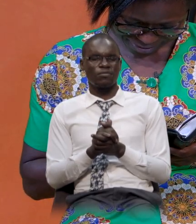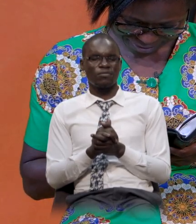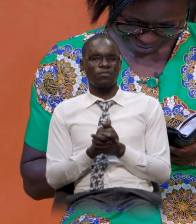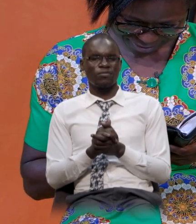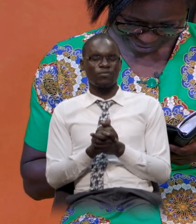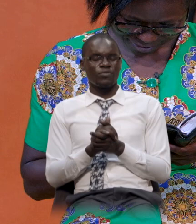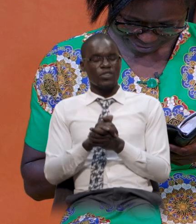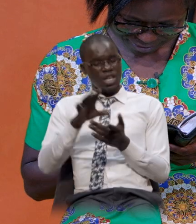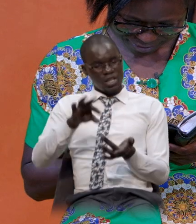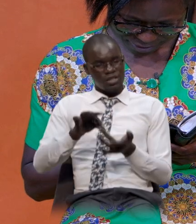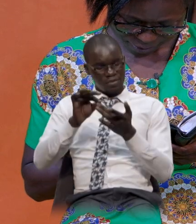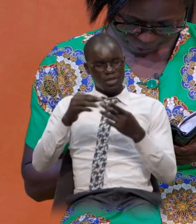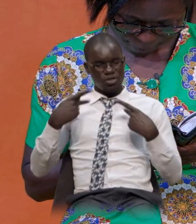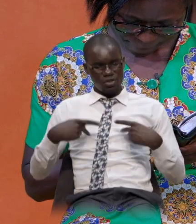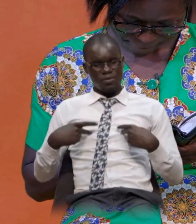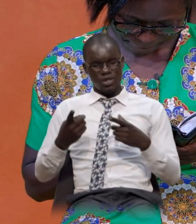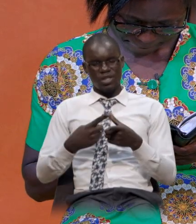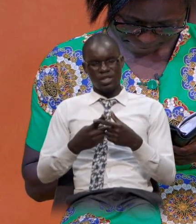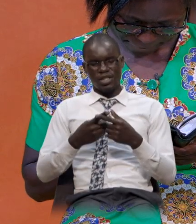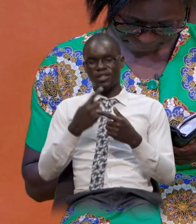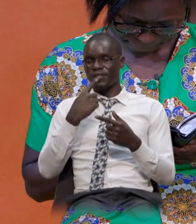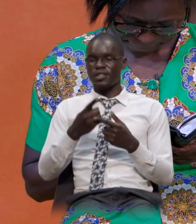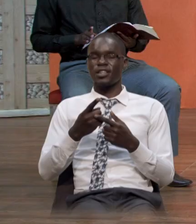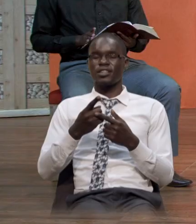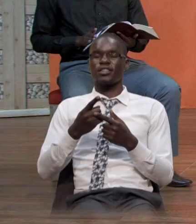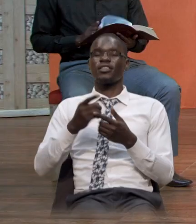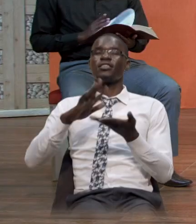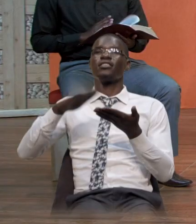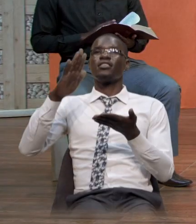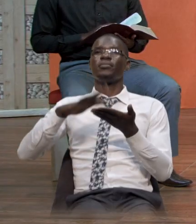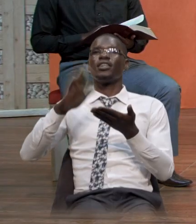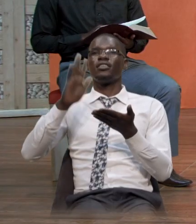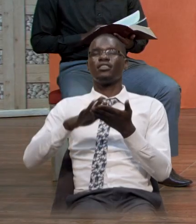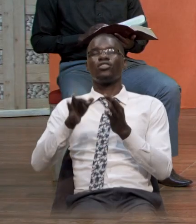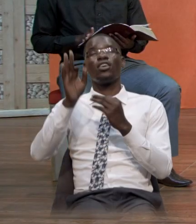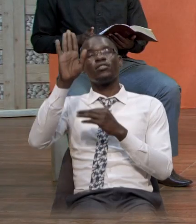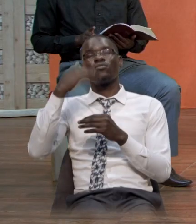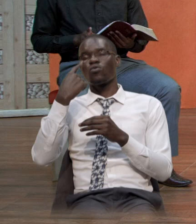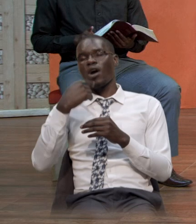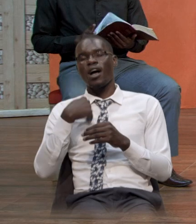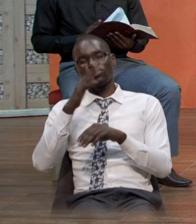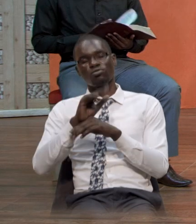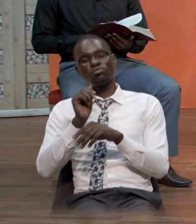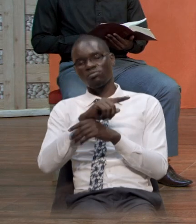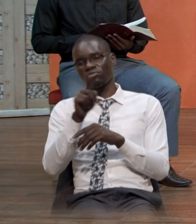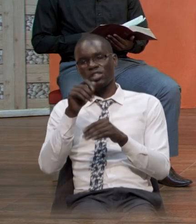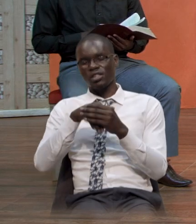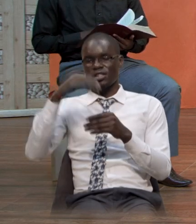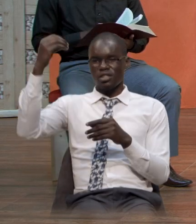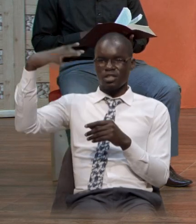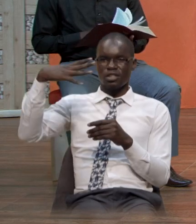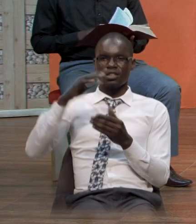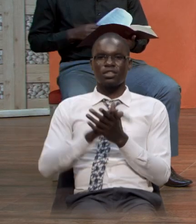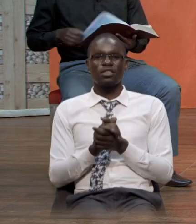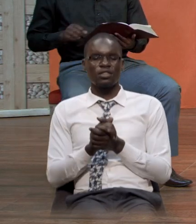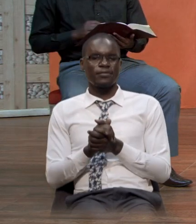people, that you may proclaim the praises of him who has called you out of darkness into his light. We are